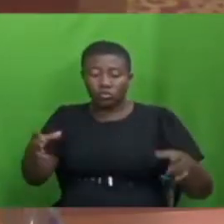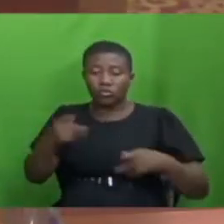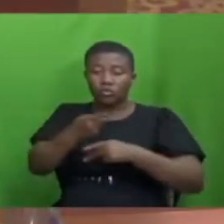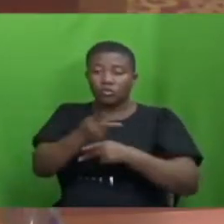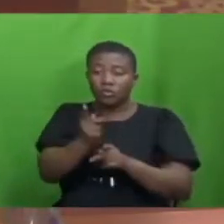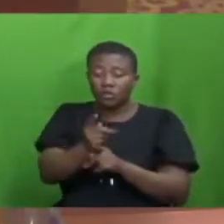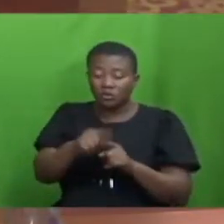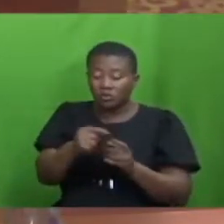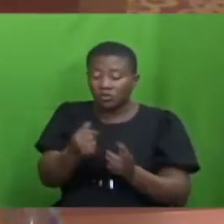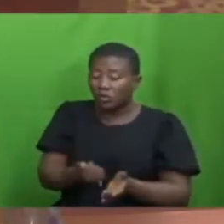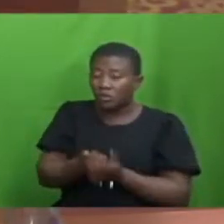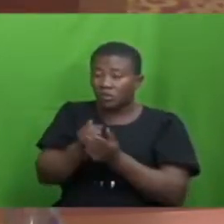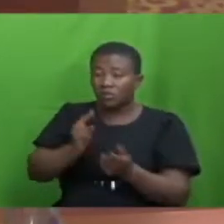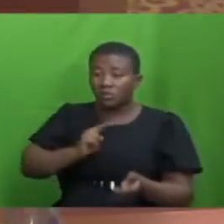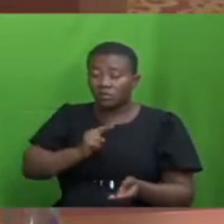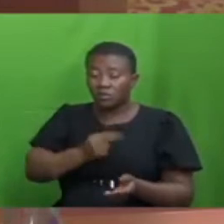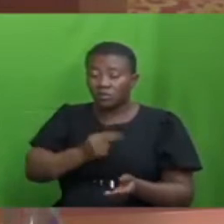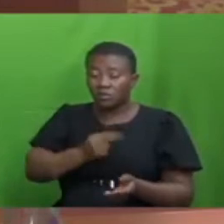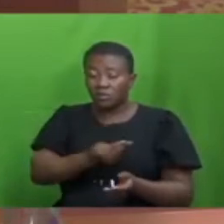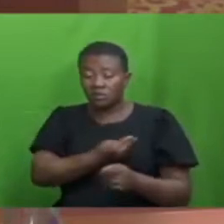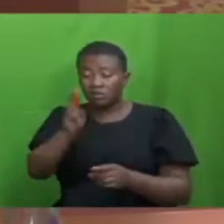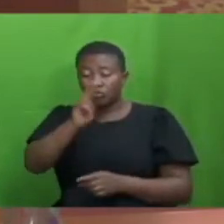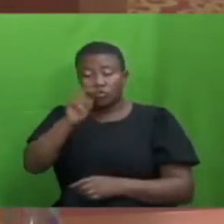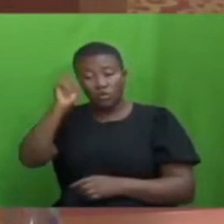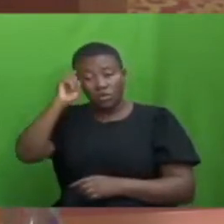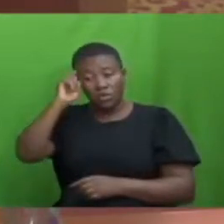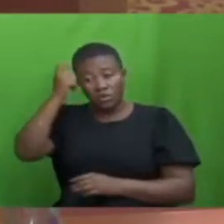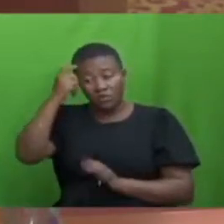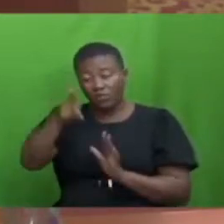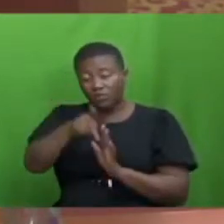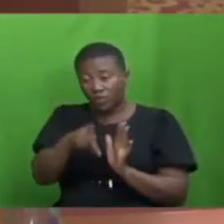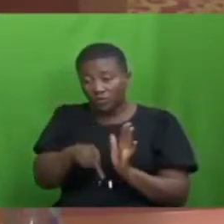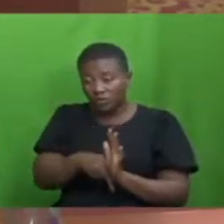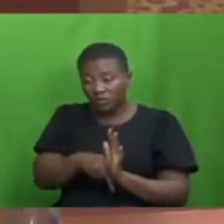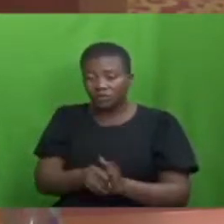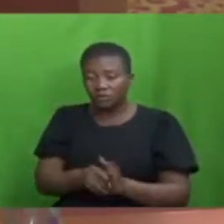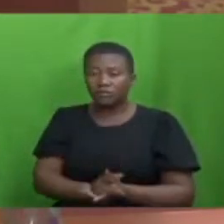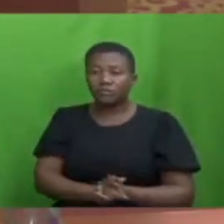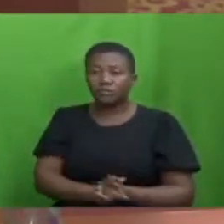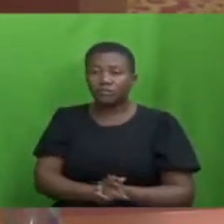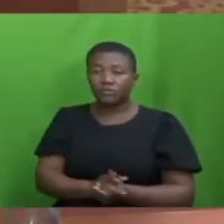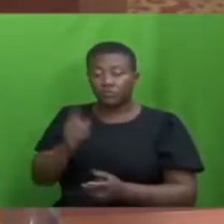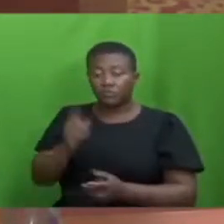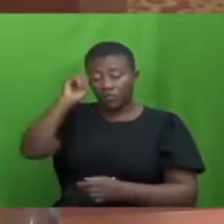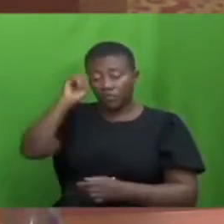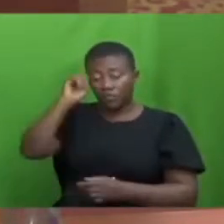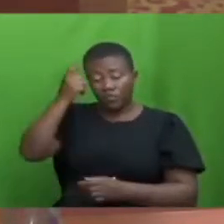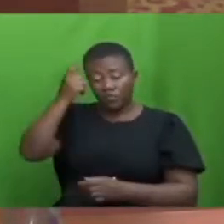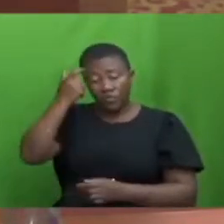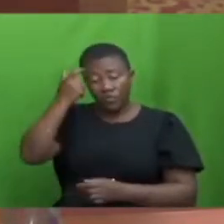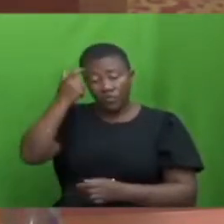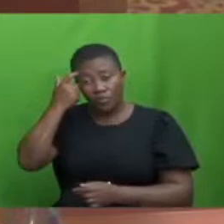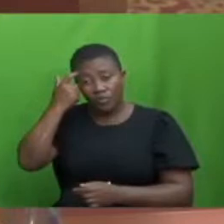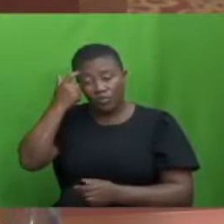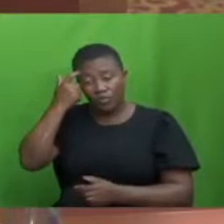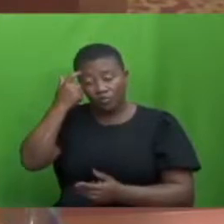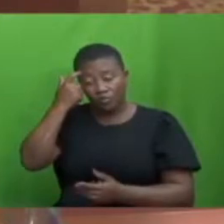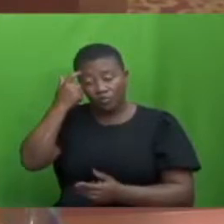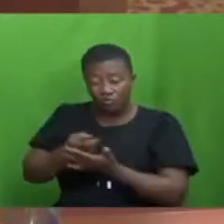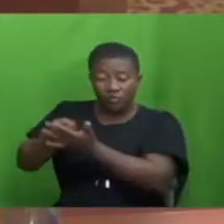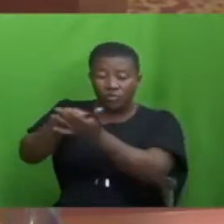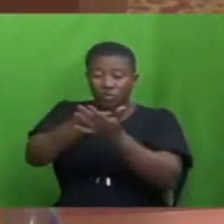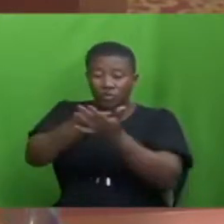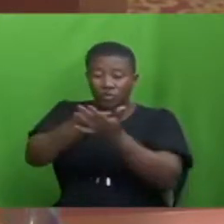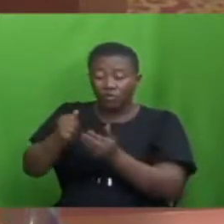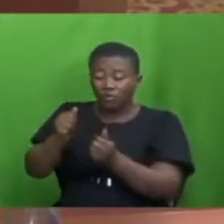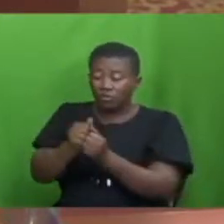and stimulated by government policies and agencies. Government's mutual prosperity dialogue with the private sector